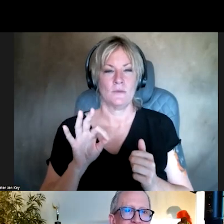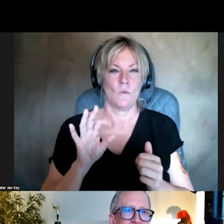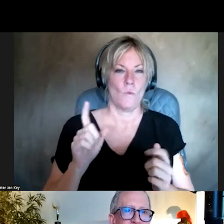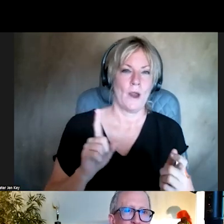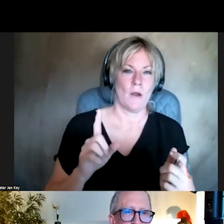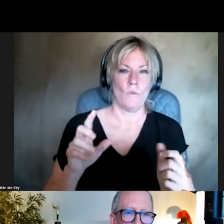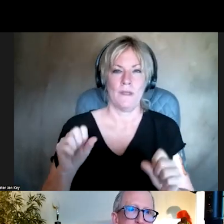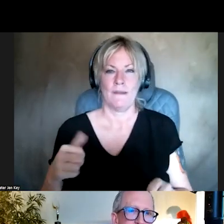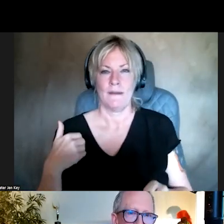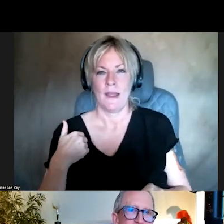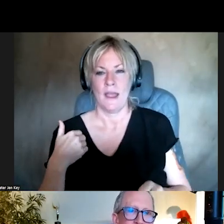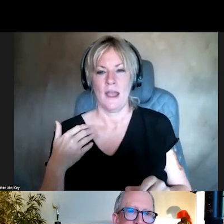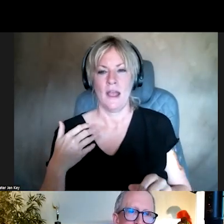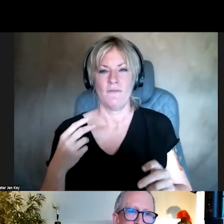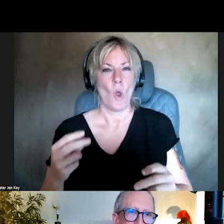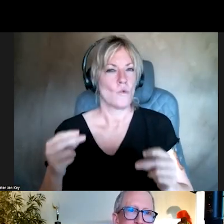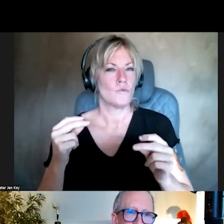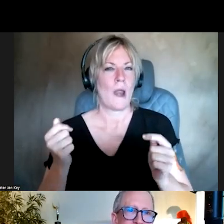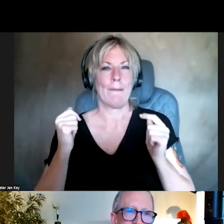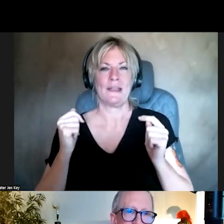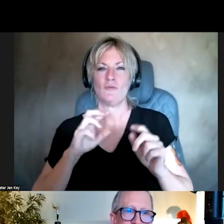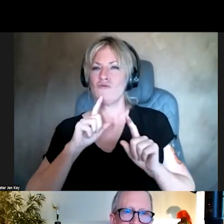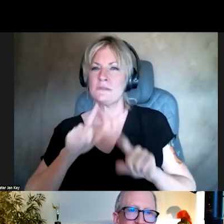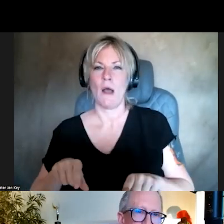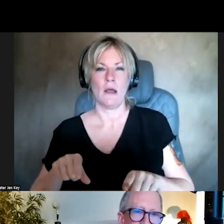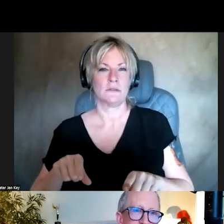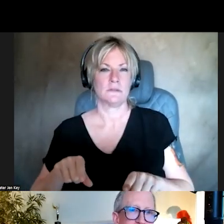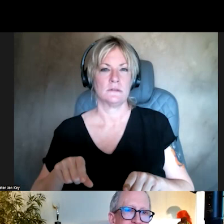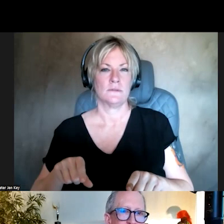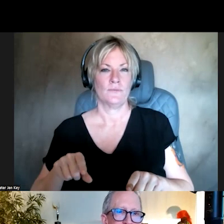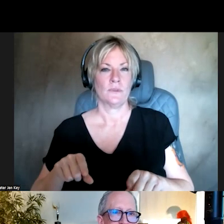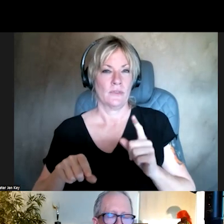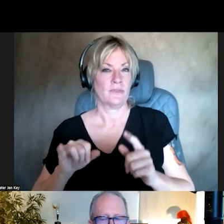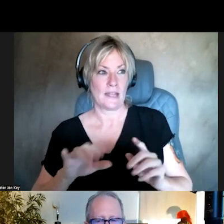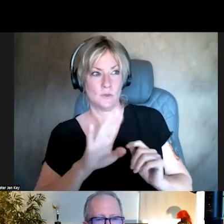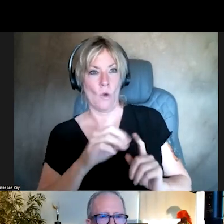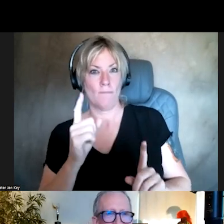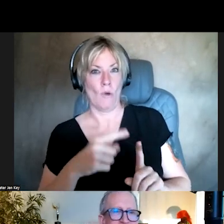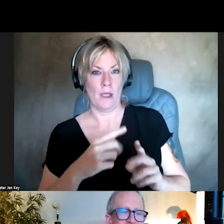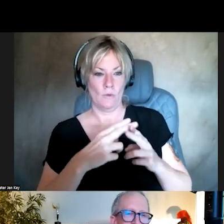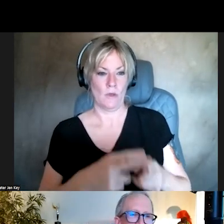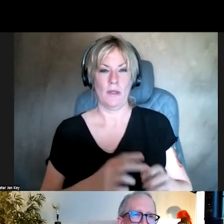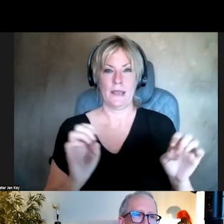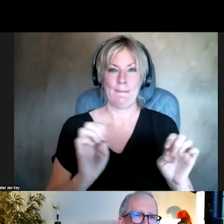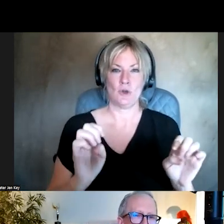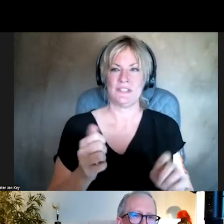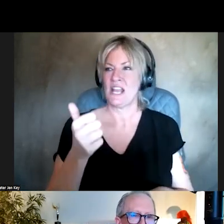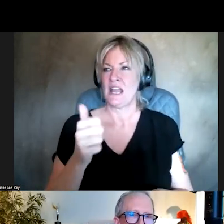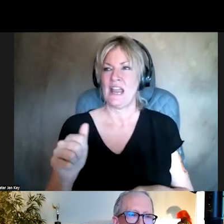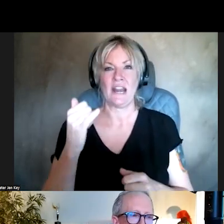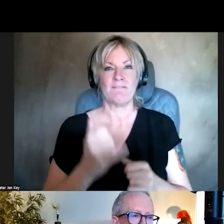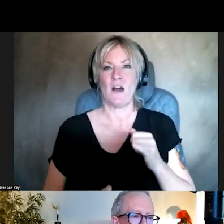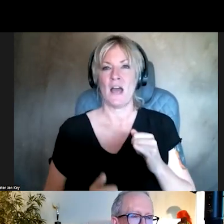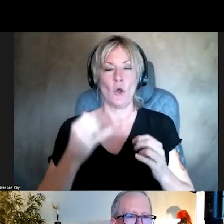can have rapid response for people in need, right? That's where you're coming from with calling this emergency. Any final sort